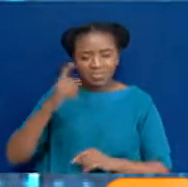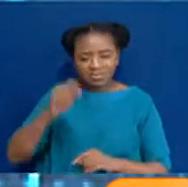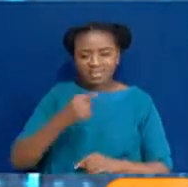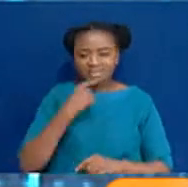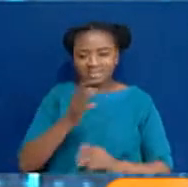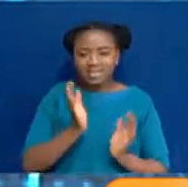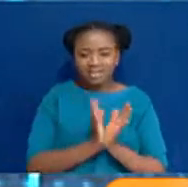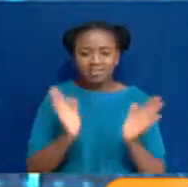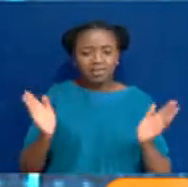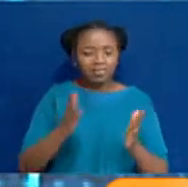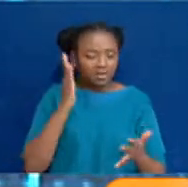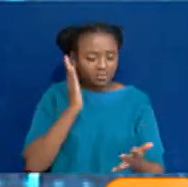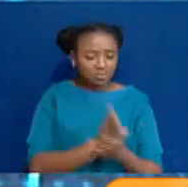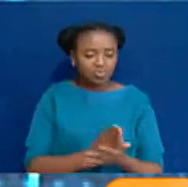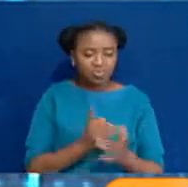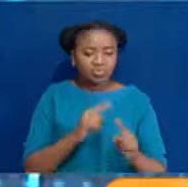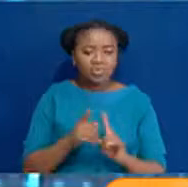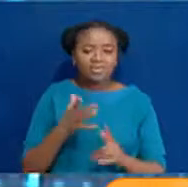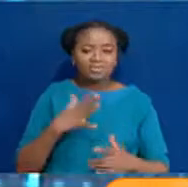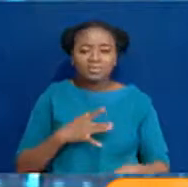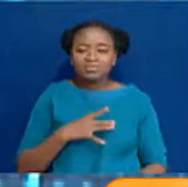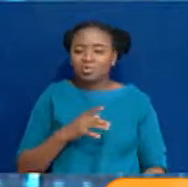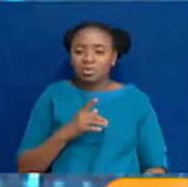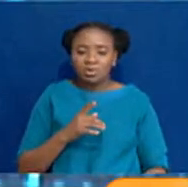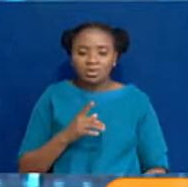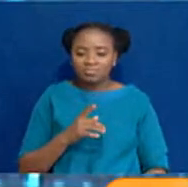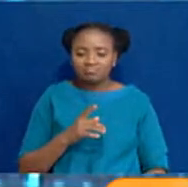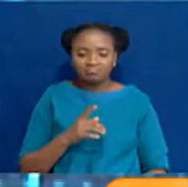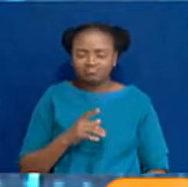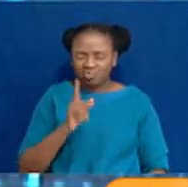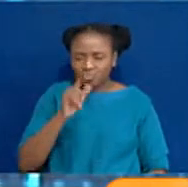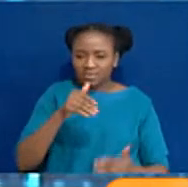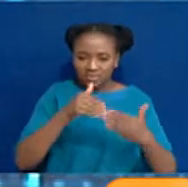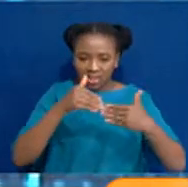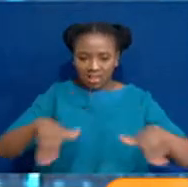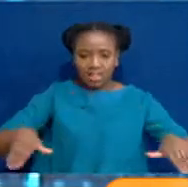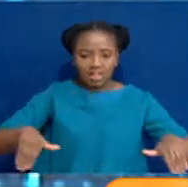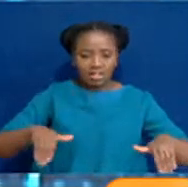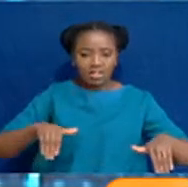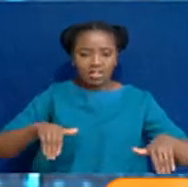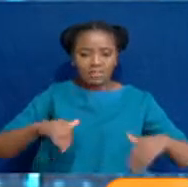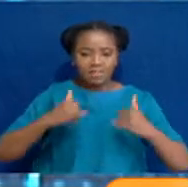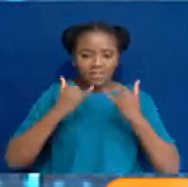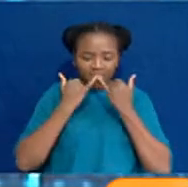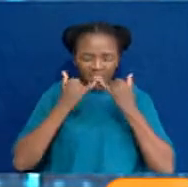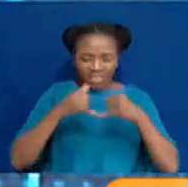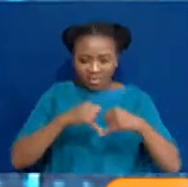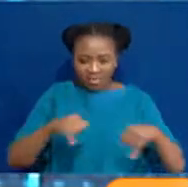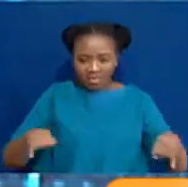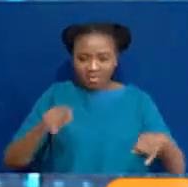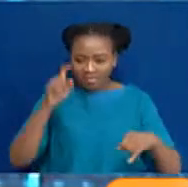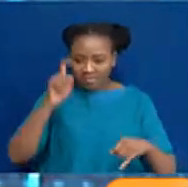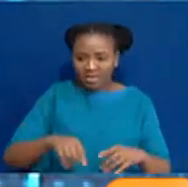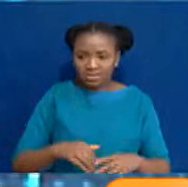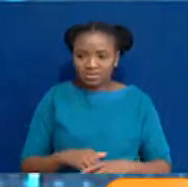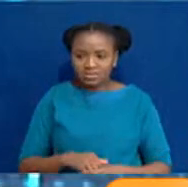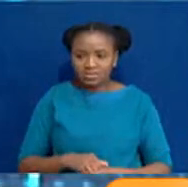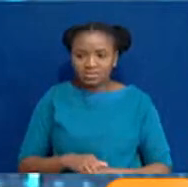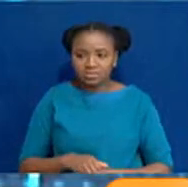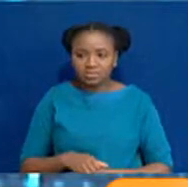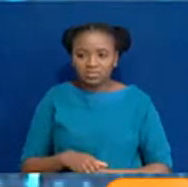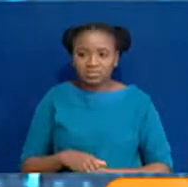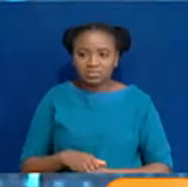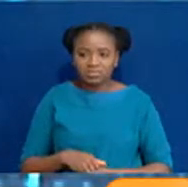But you should not be seen to be taking sides. Let me put it that way. Do it impartially.